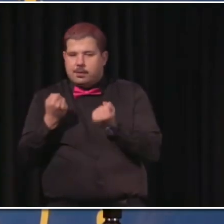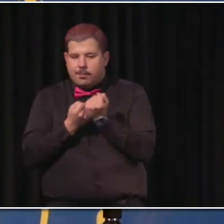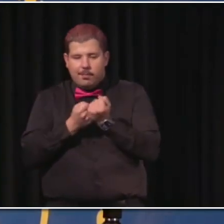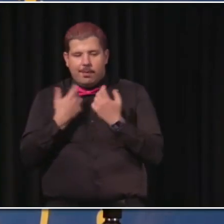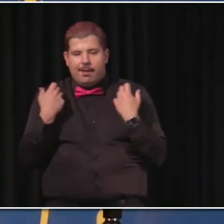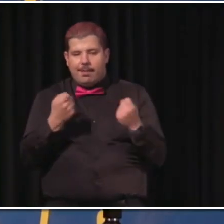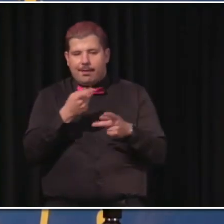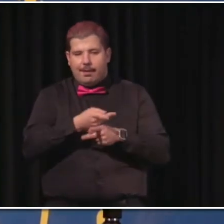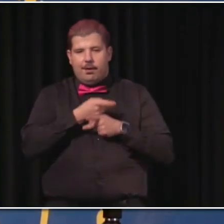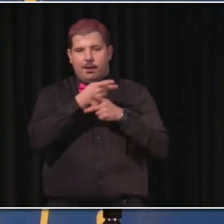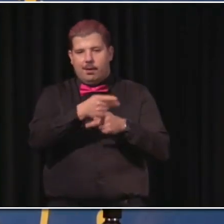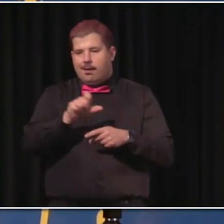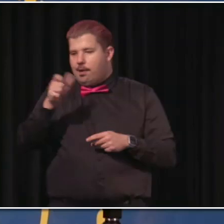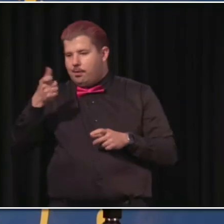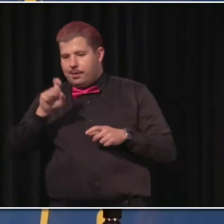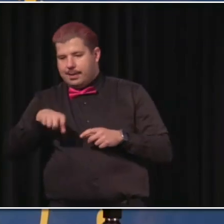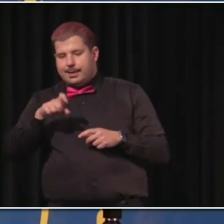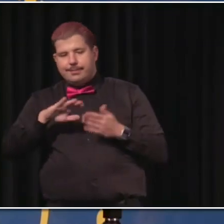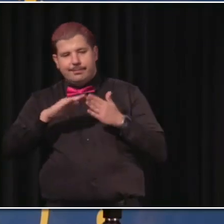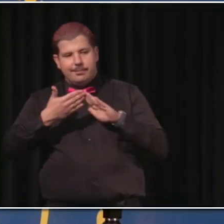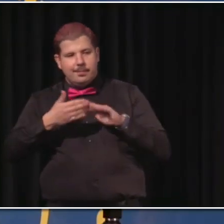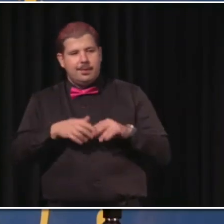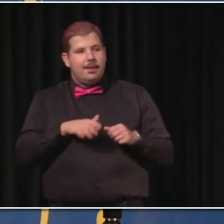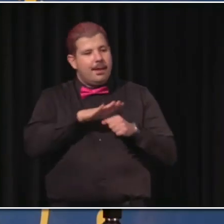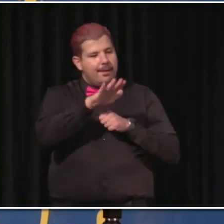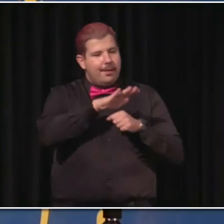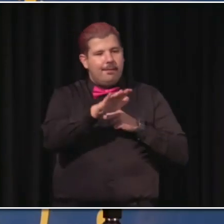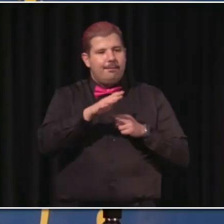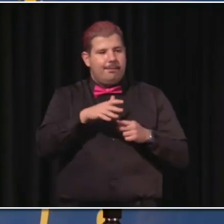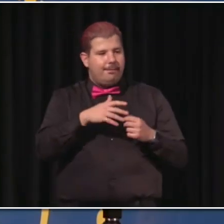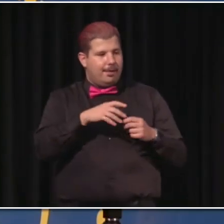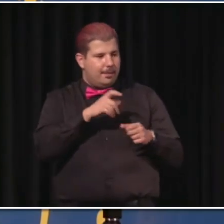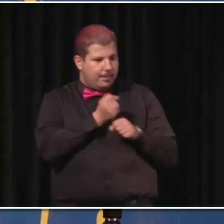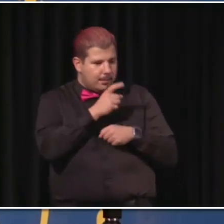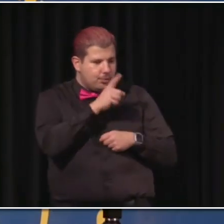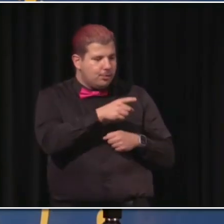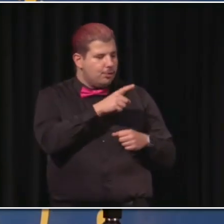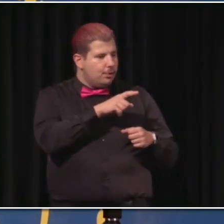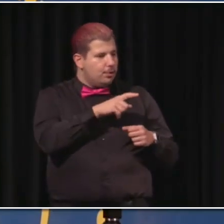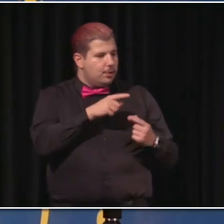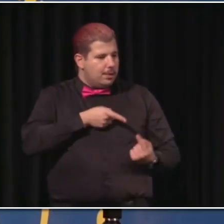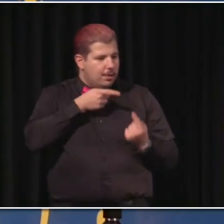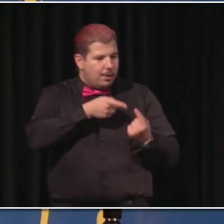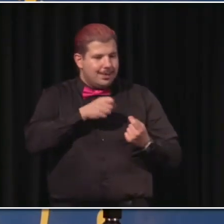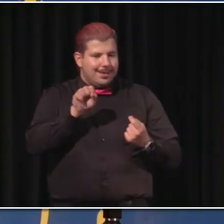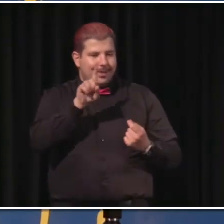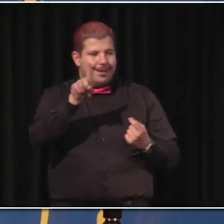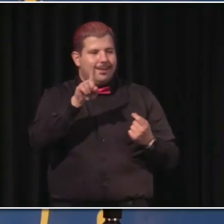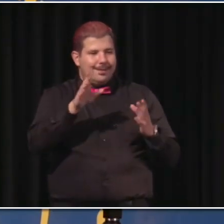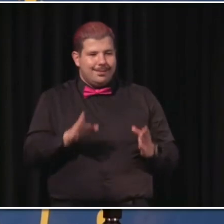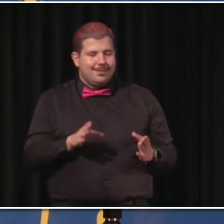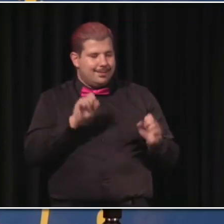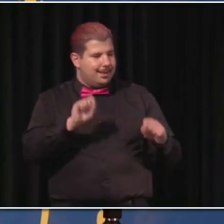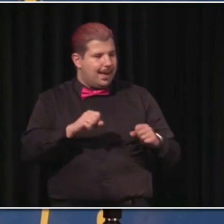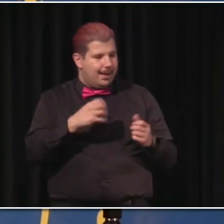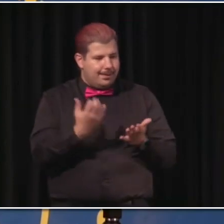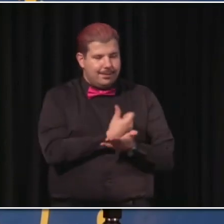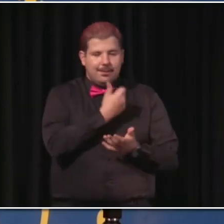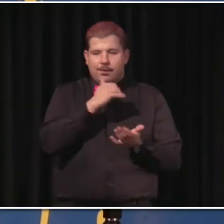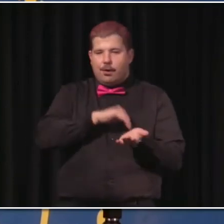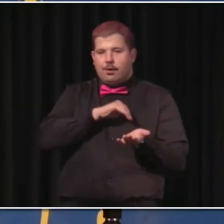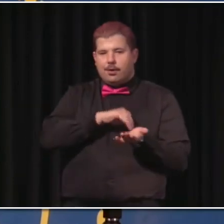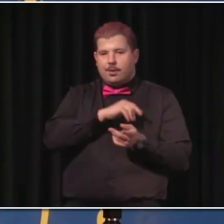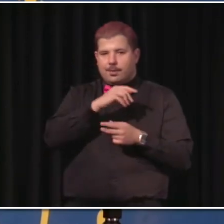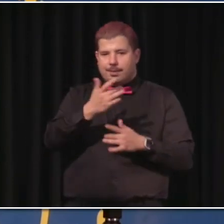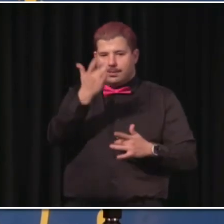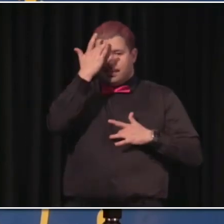needs. Enough to make sure that struggling San Diegans can see a doctor when they're sick and get treatment for addiction